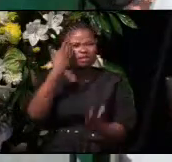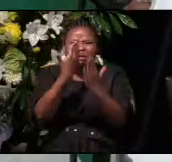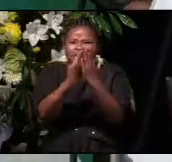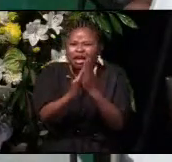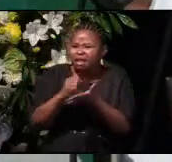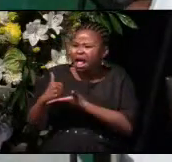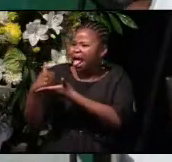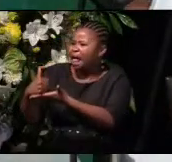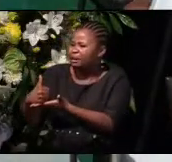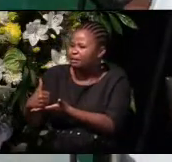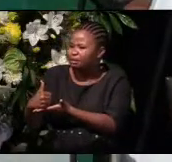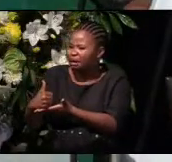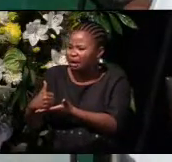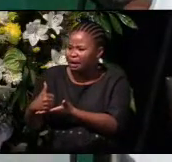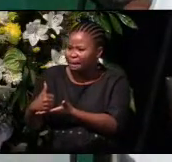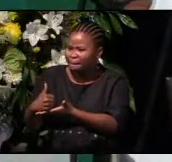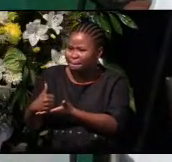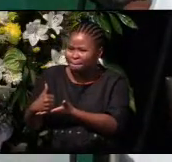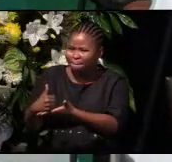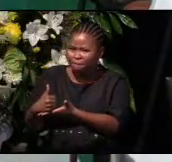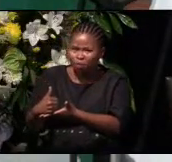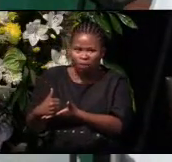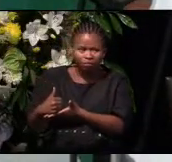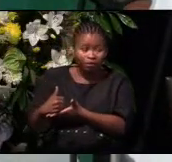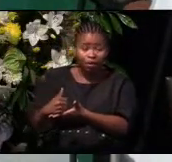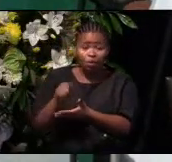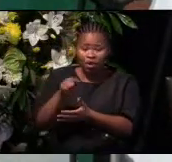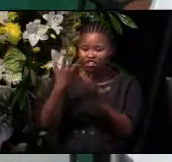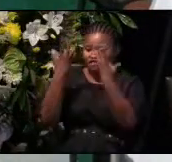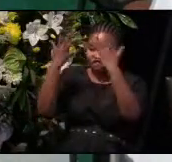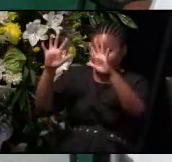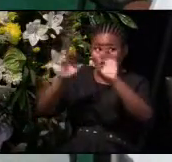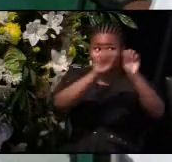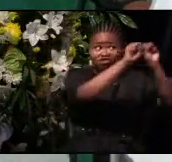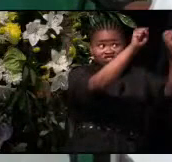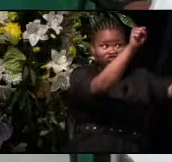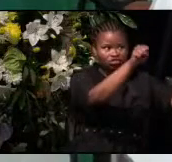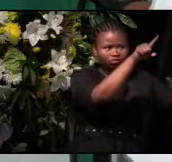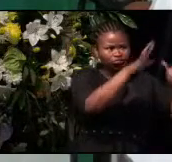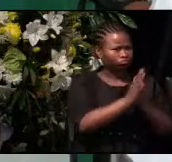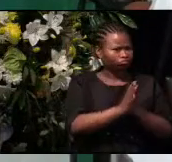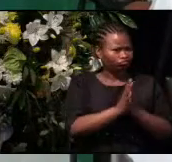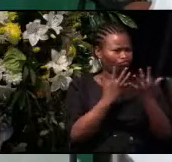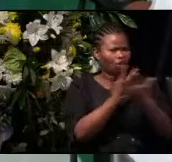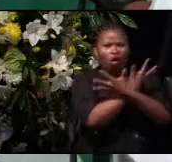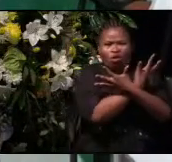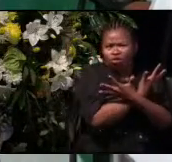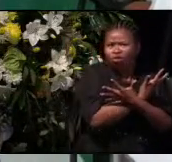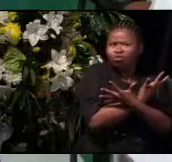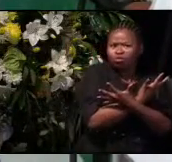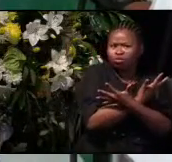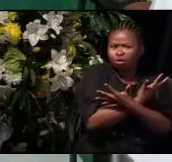they can help us and when co-opted by the system we get shocked